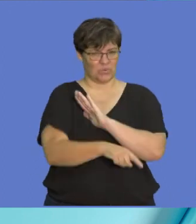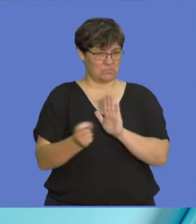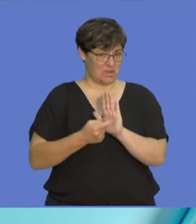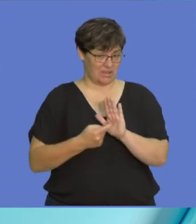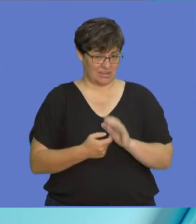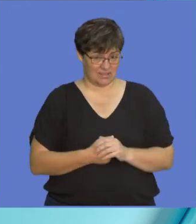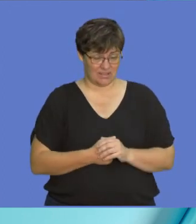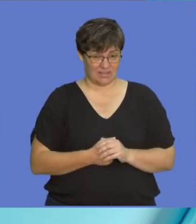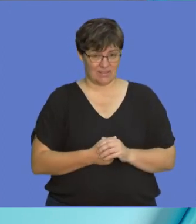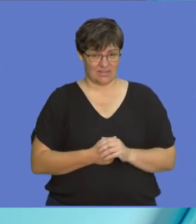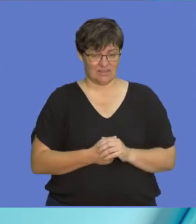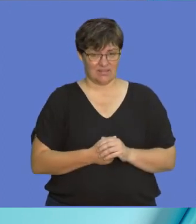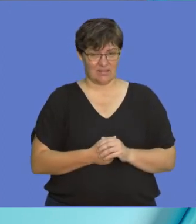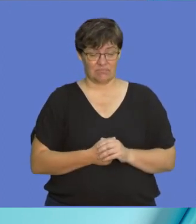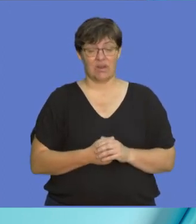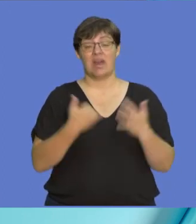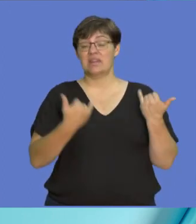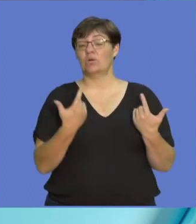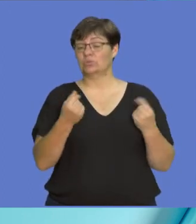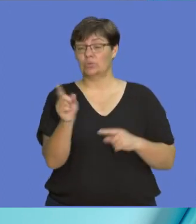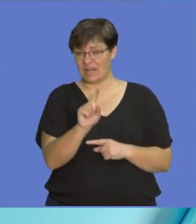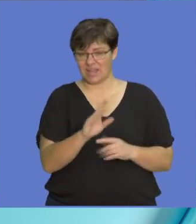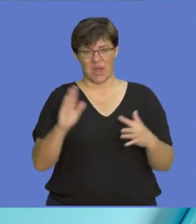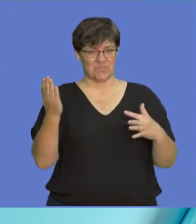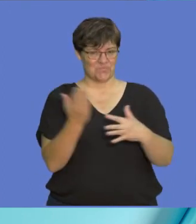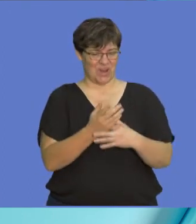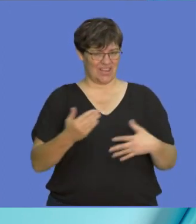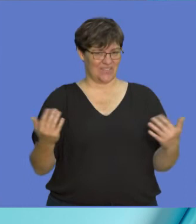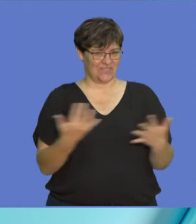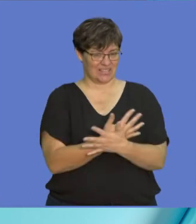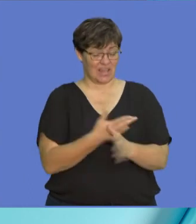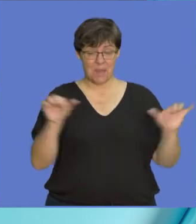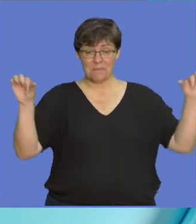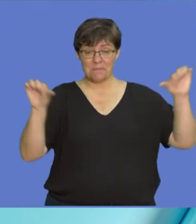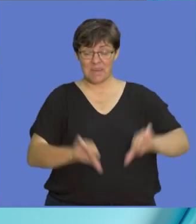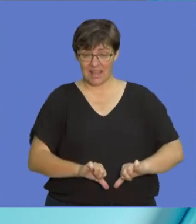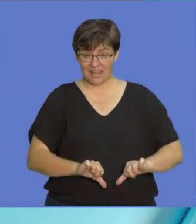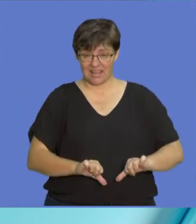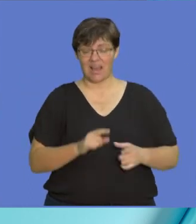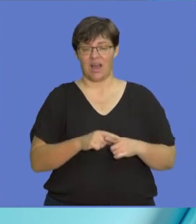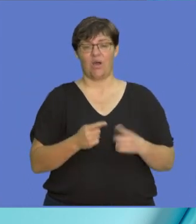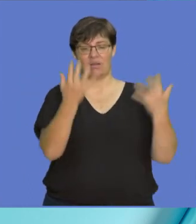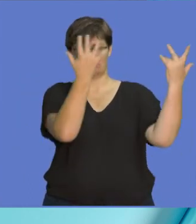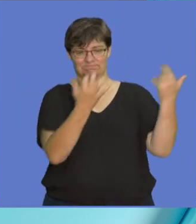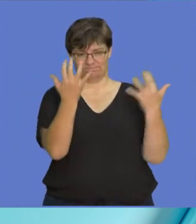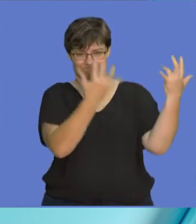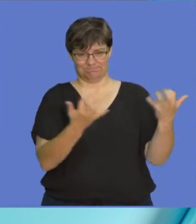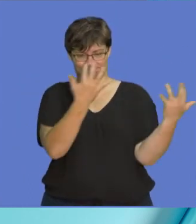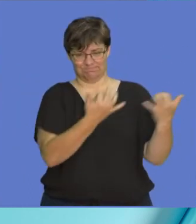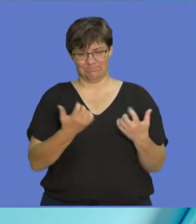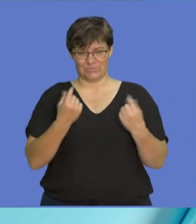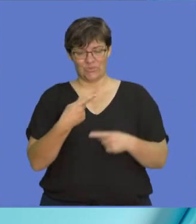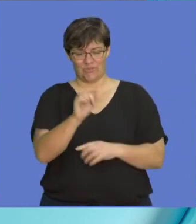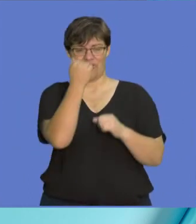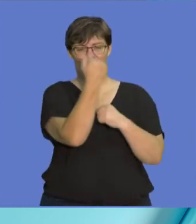marks. Okay guys, what we're going to do, we're going to take a quick break, and when you come back, we're going to actually do the calculations for